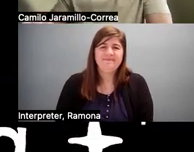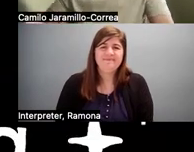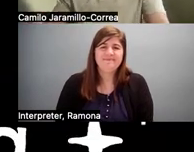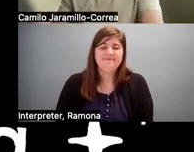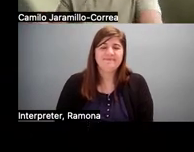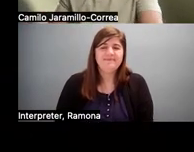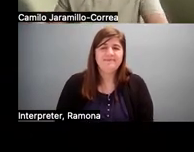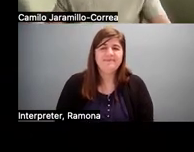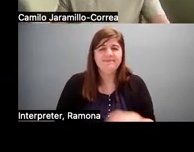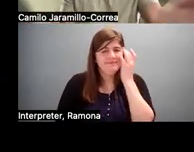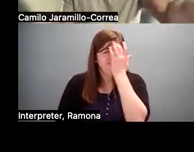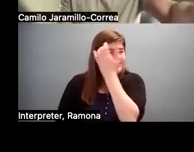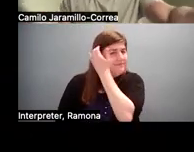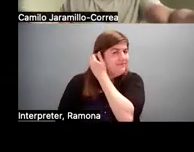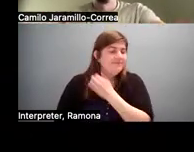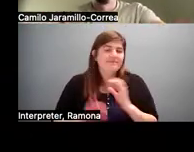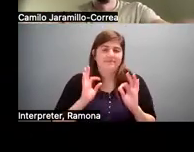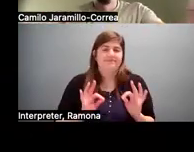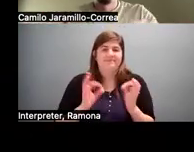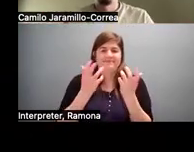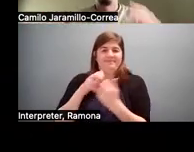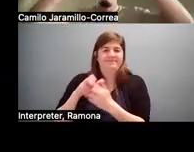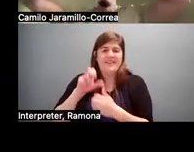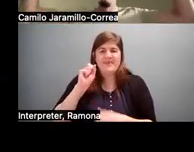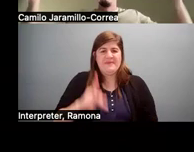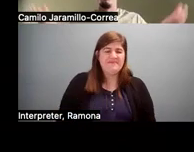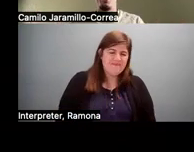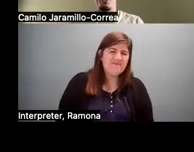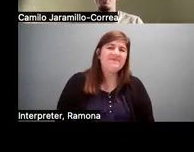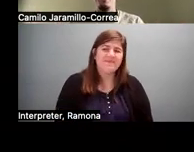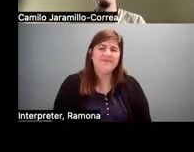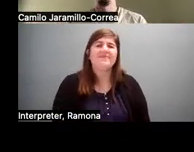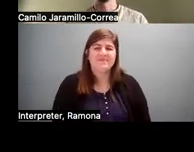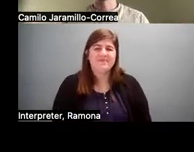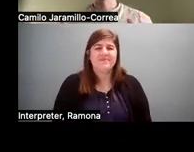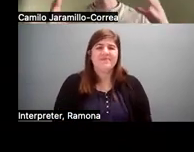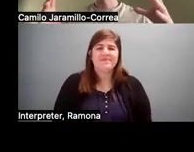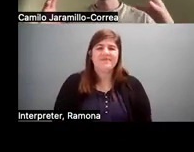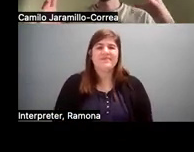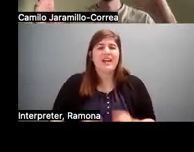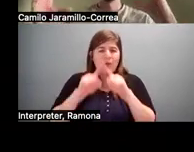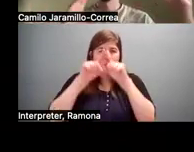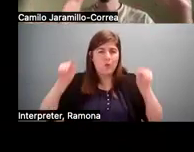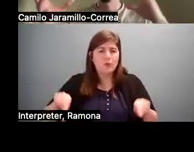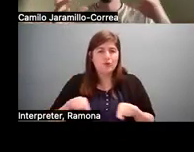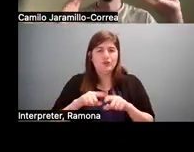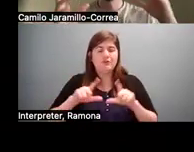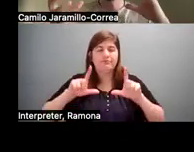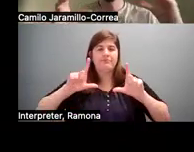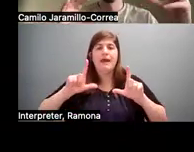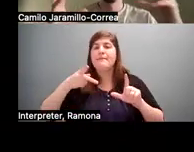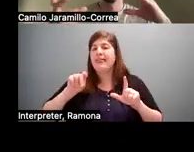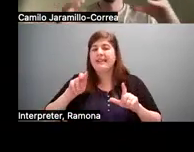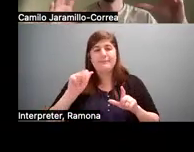Okay, are we good? Yeah. Um, and so we have the enclosure, and that's because like plasmas don't really